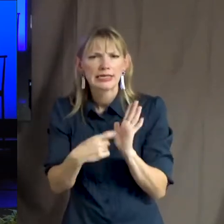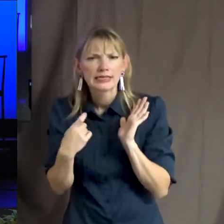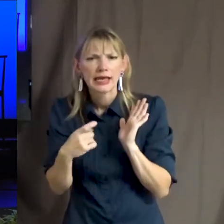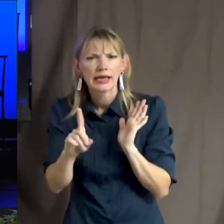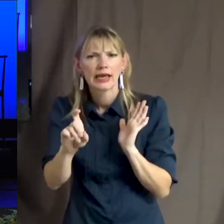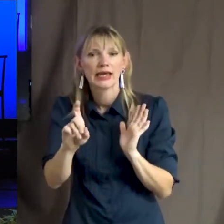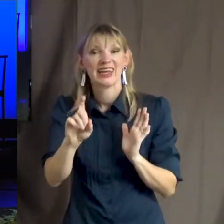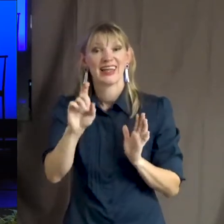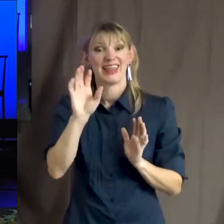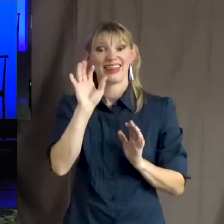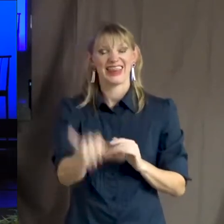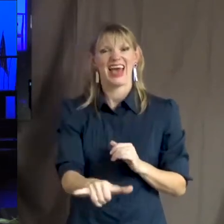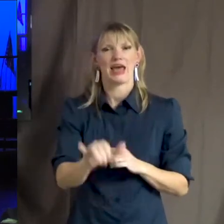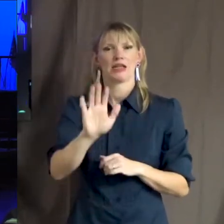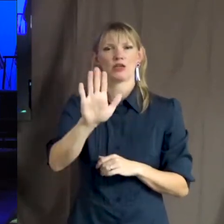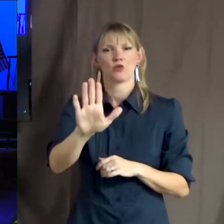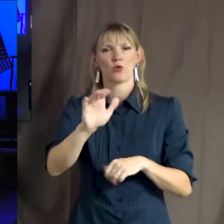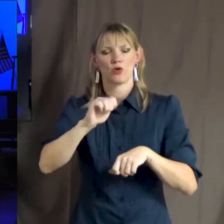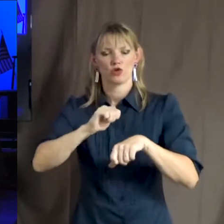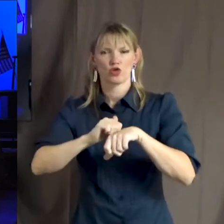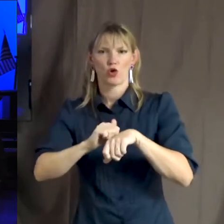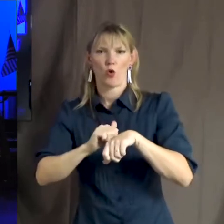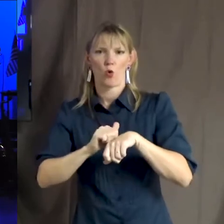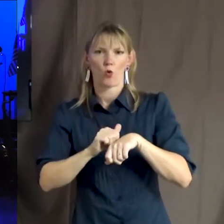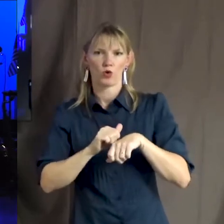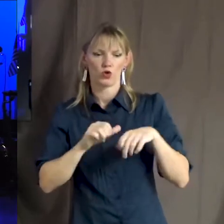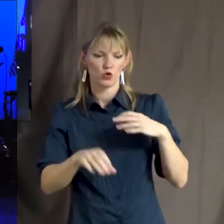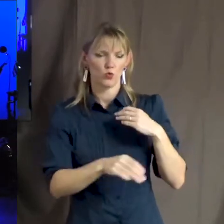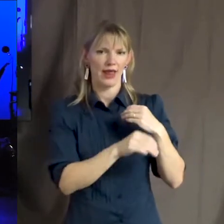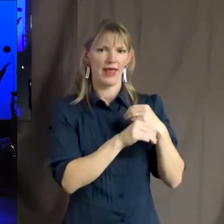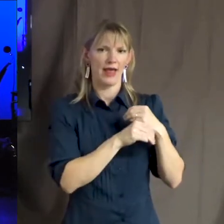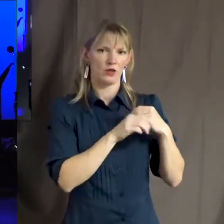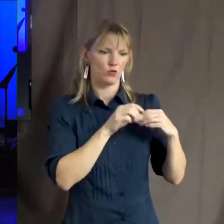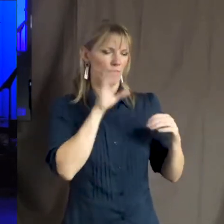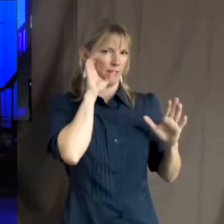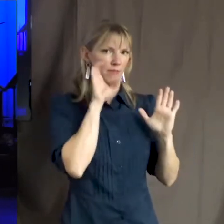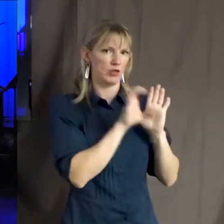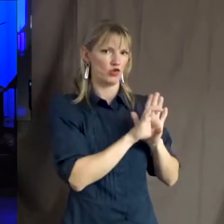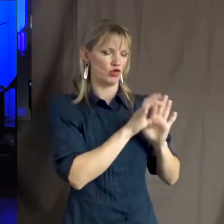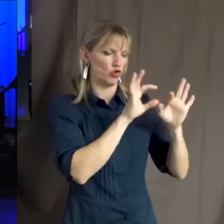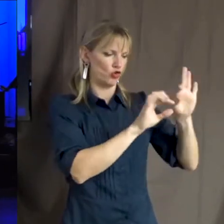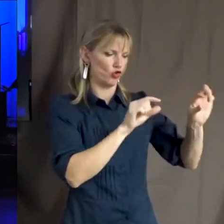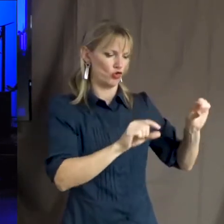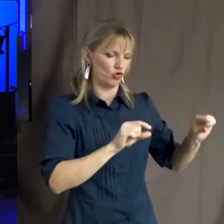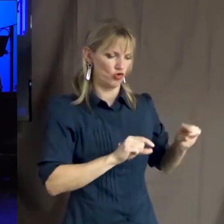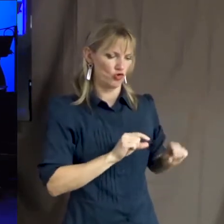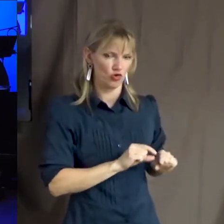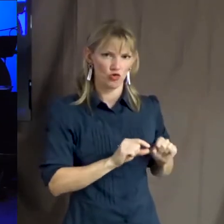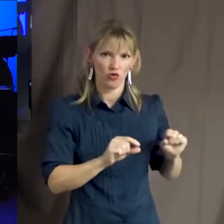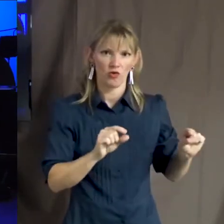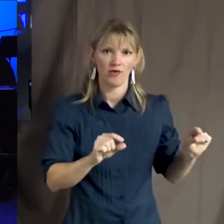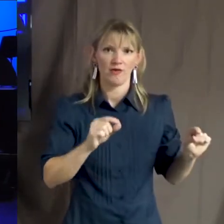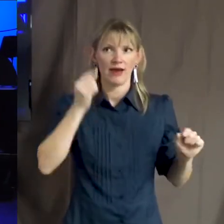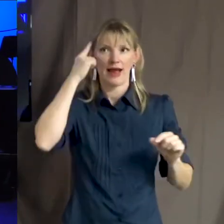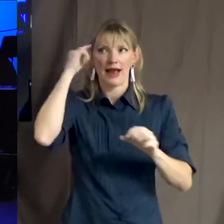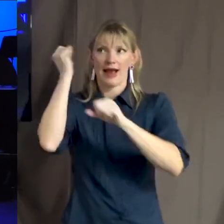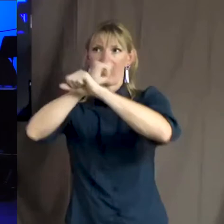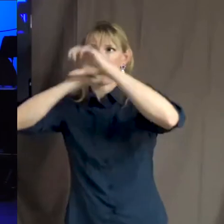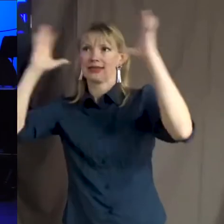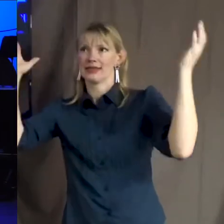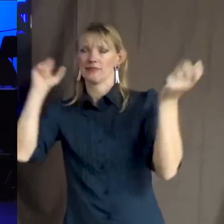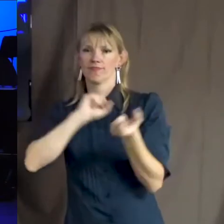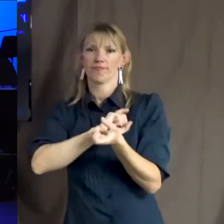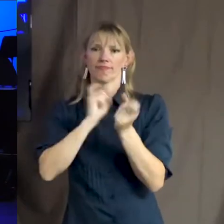that is your stone to contribute to the evolution of the ideals of this great